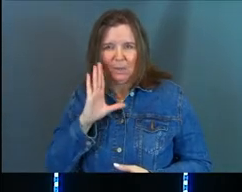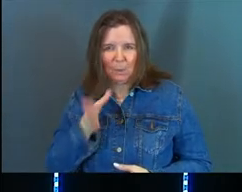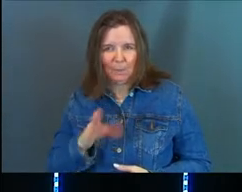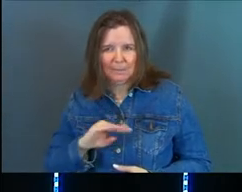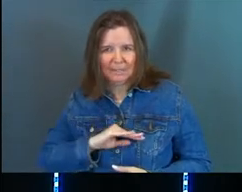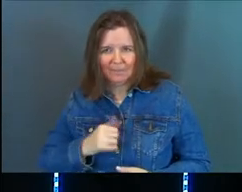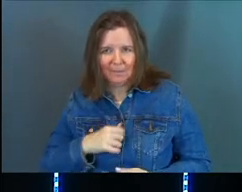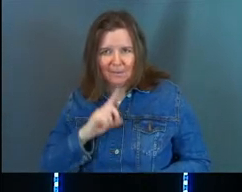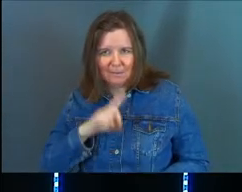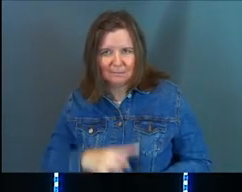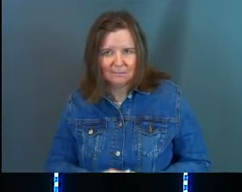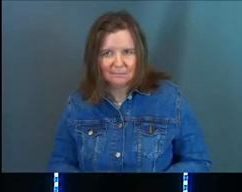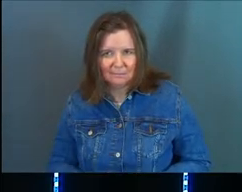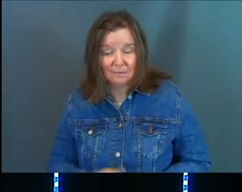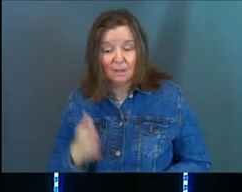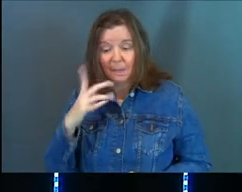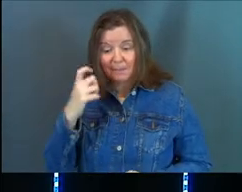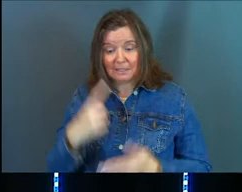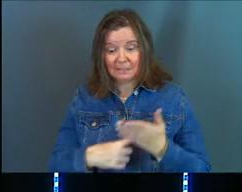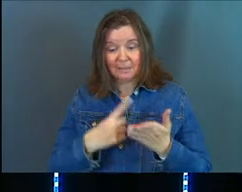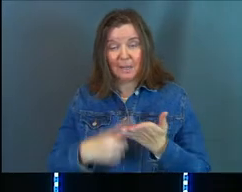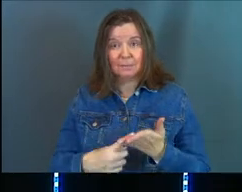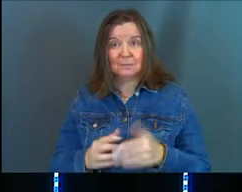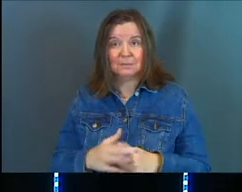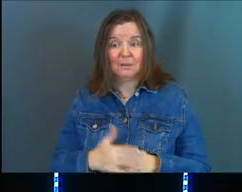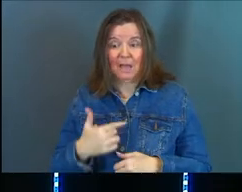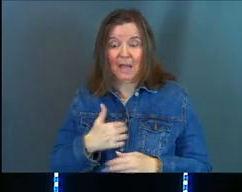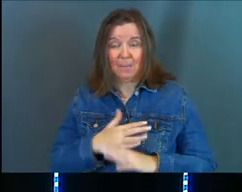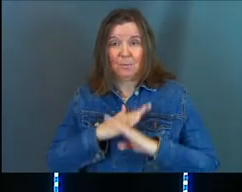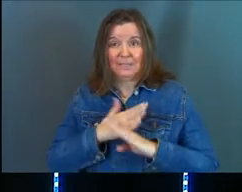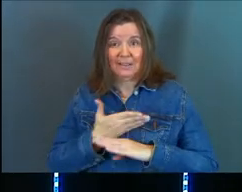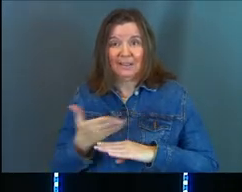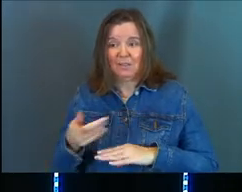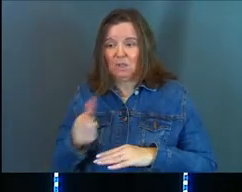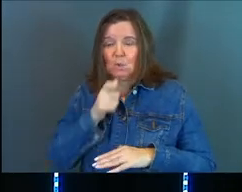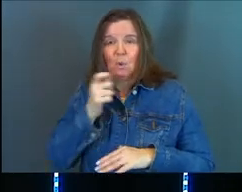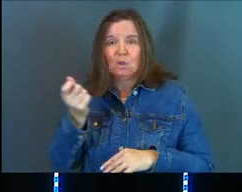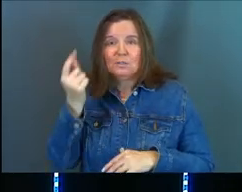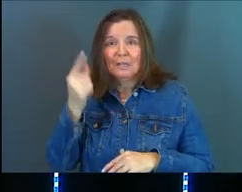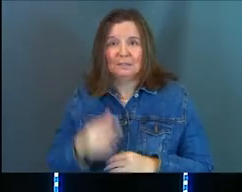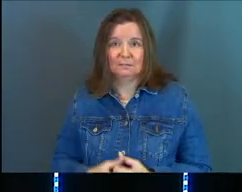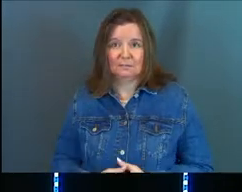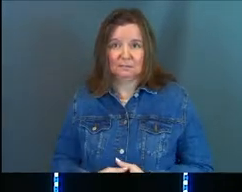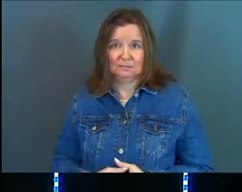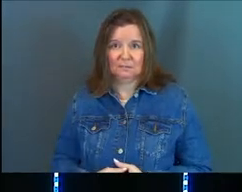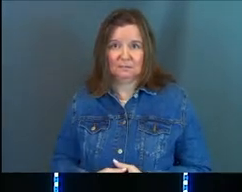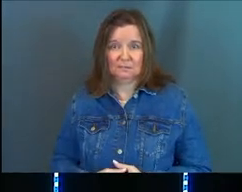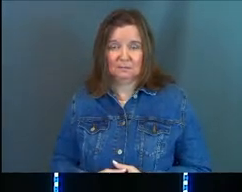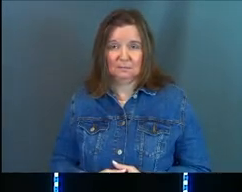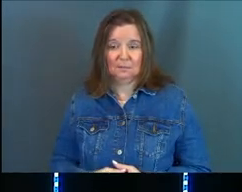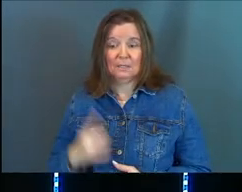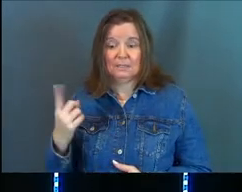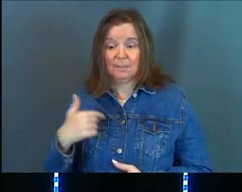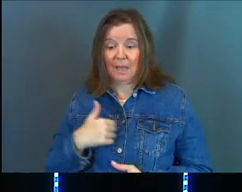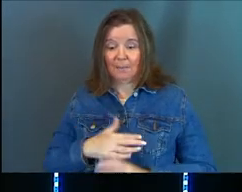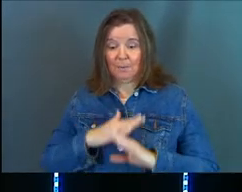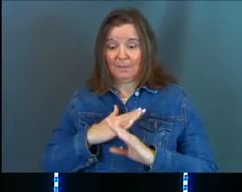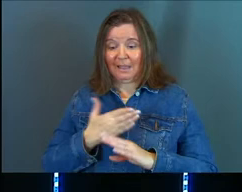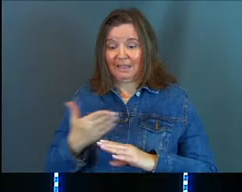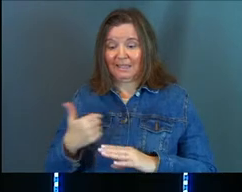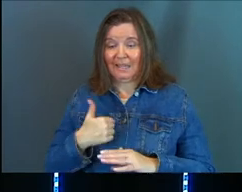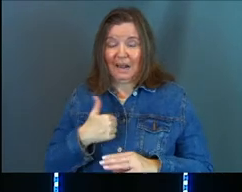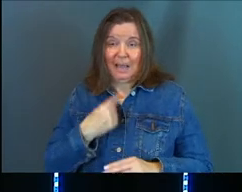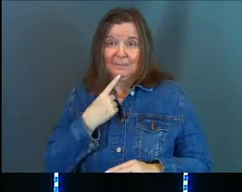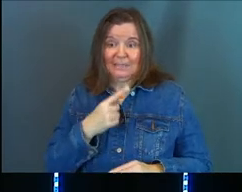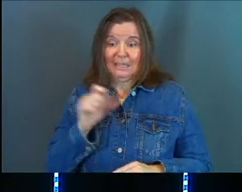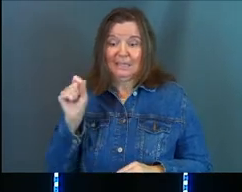you will. Because sometimes I'm protecting things that you don't understand. Sometimes I'm protecting things